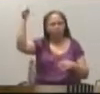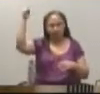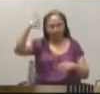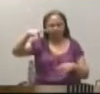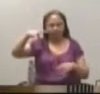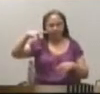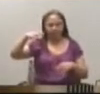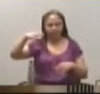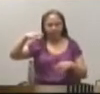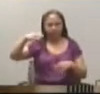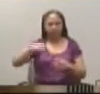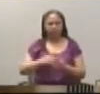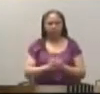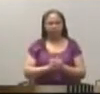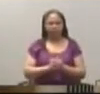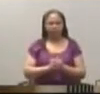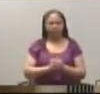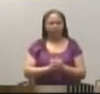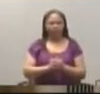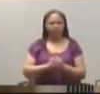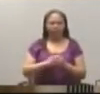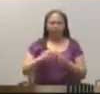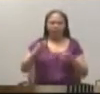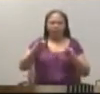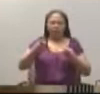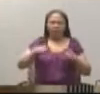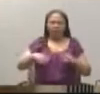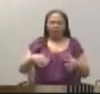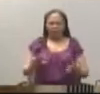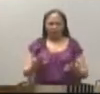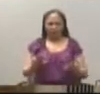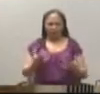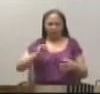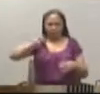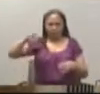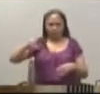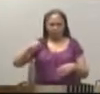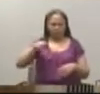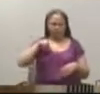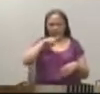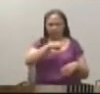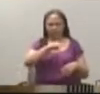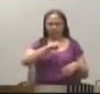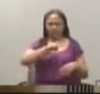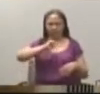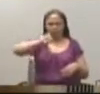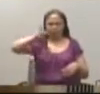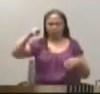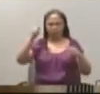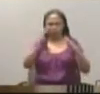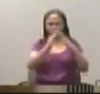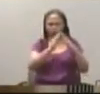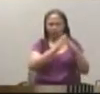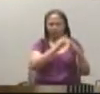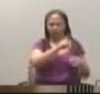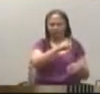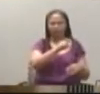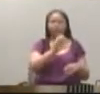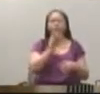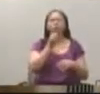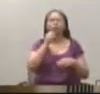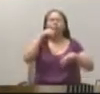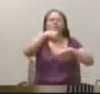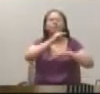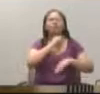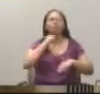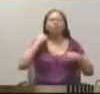light. This is how John appeared as a witness. When the Jews sent